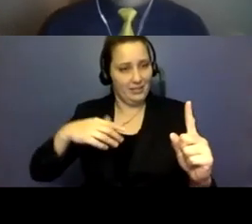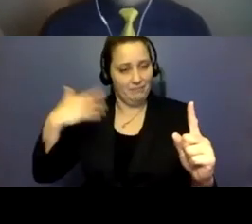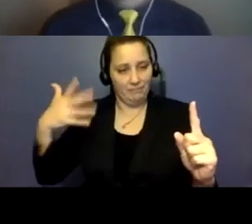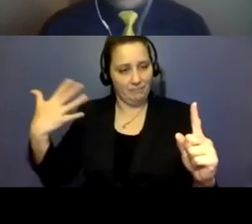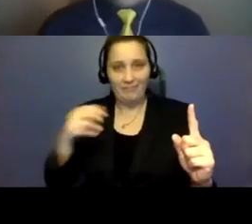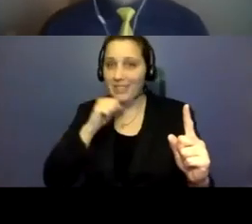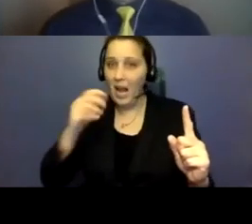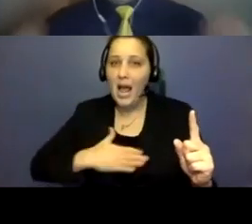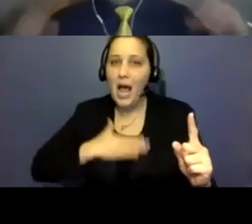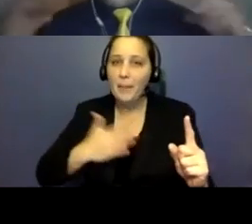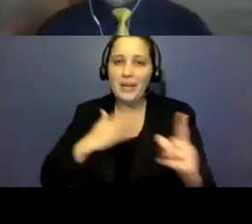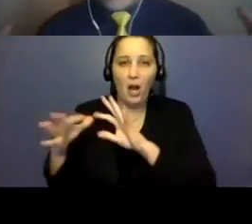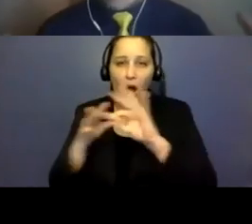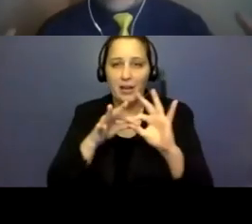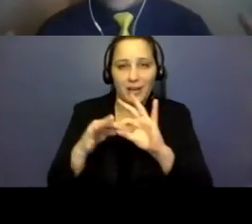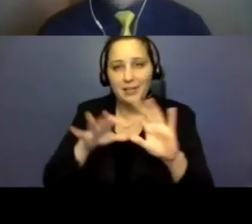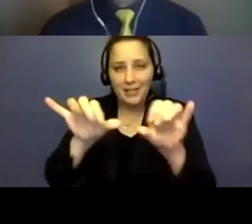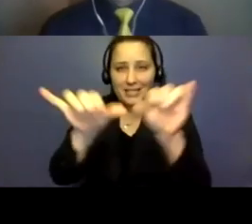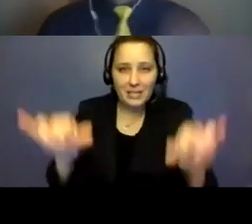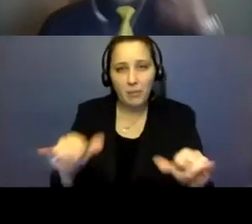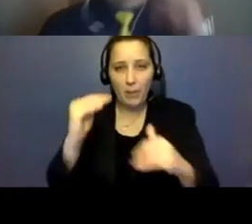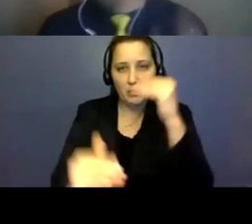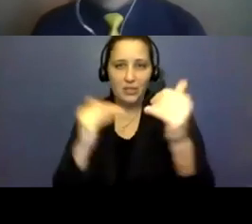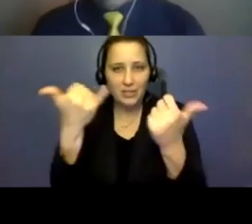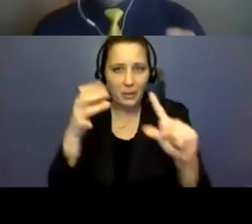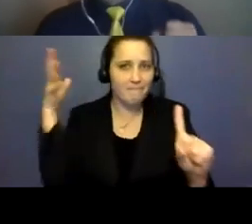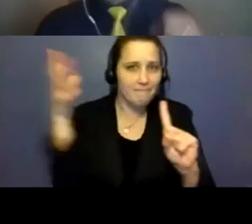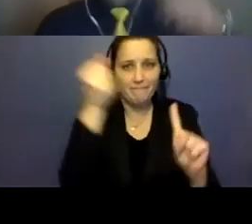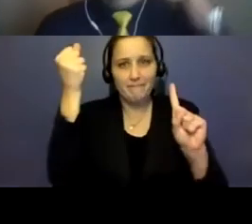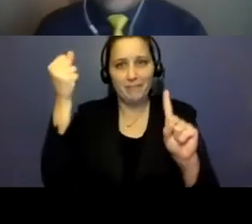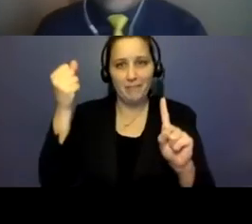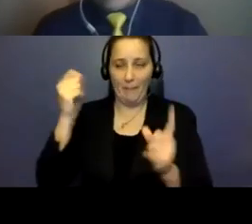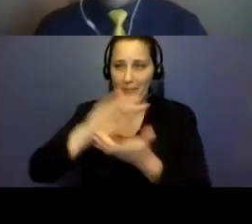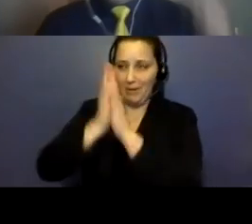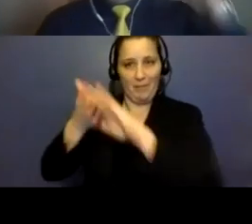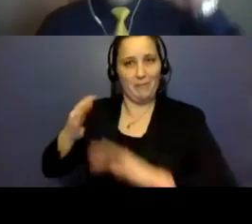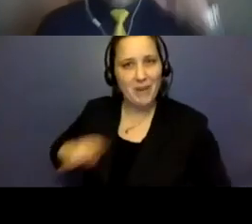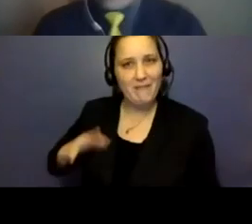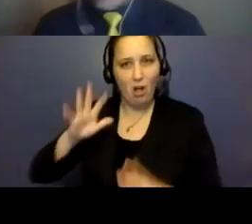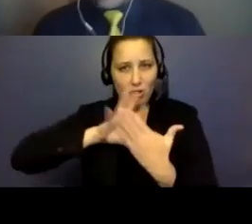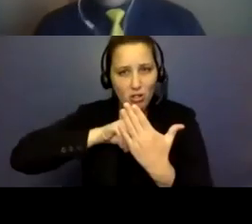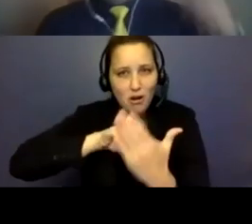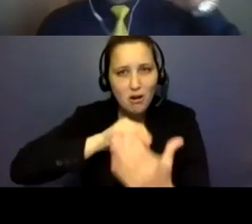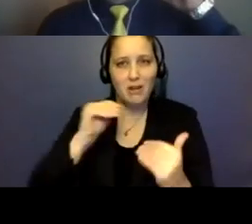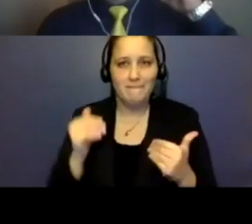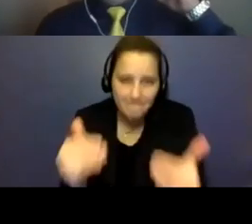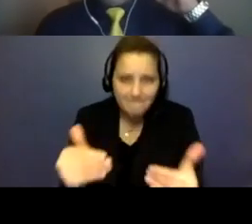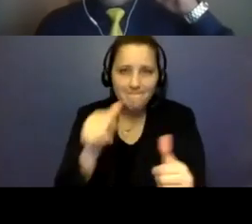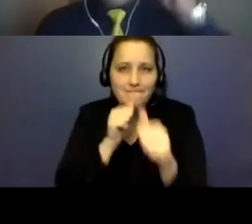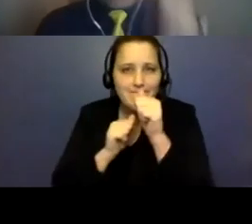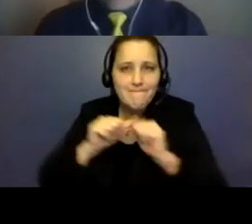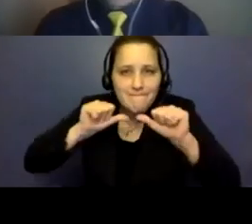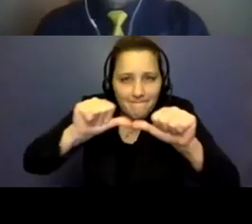happy connotation, the systematic procedures, and just using it to my benefit and learning and moving forward